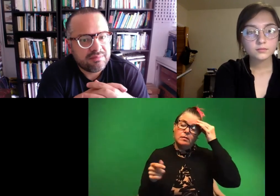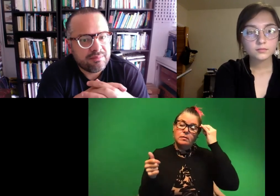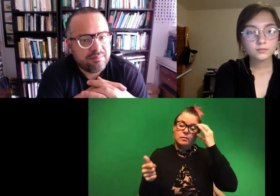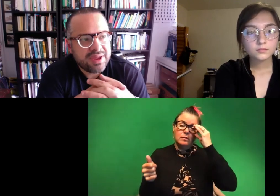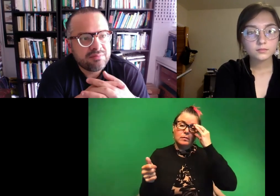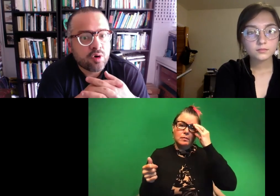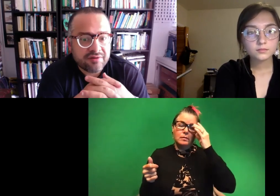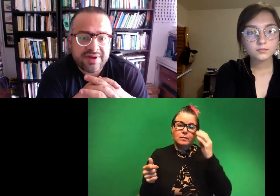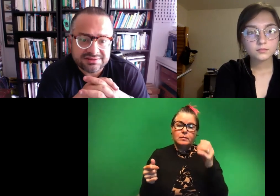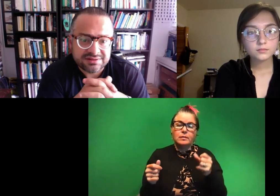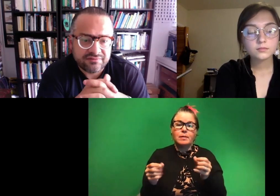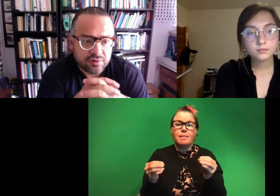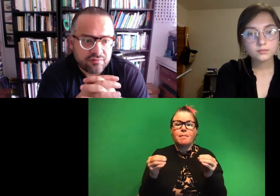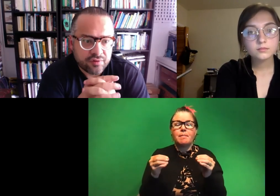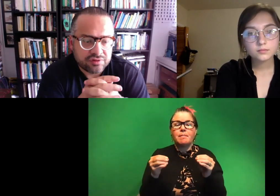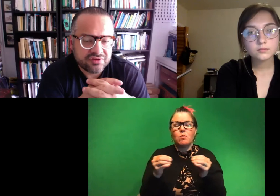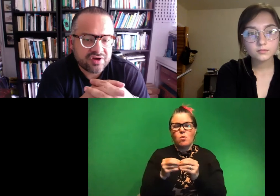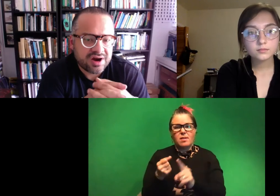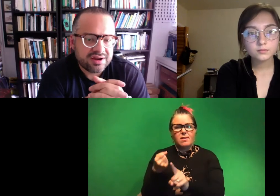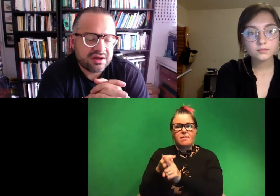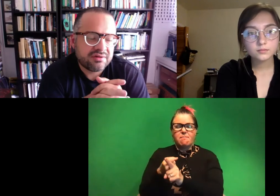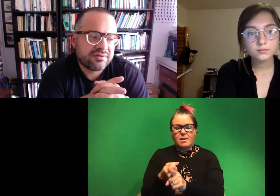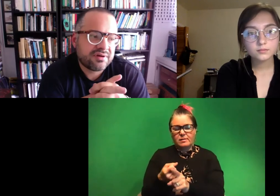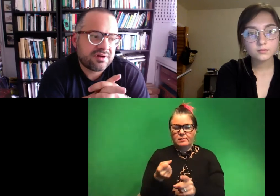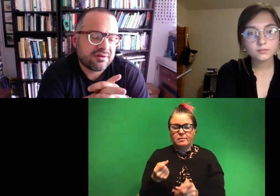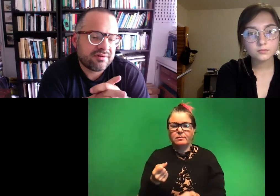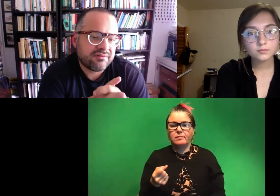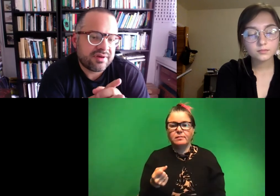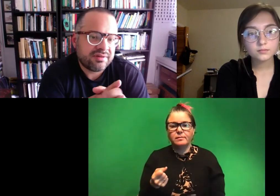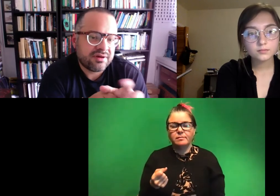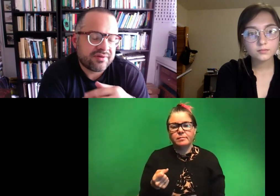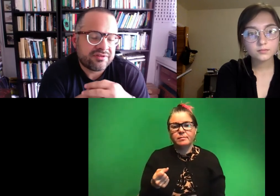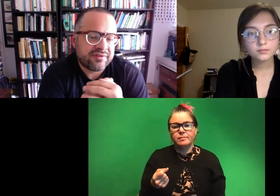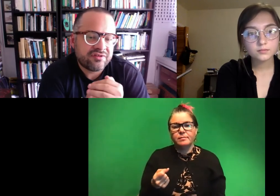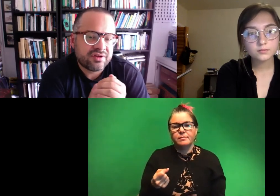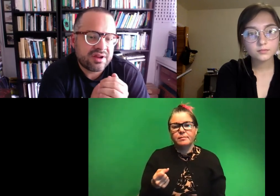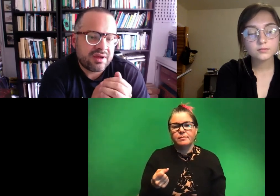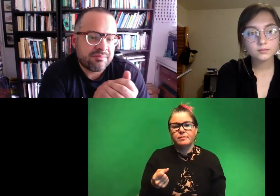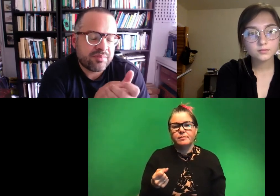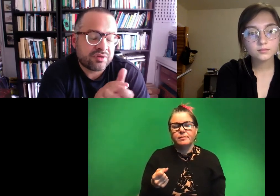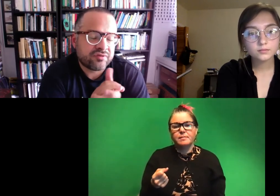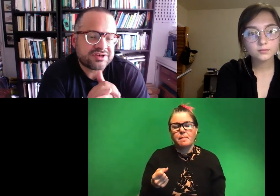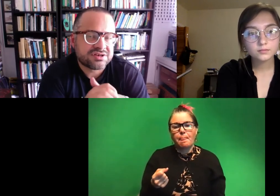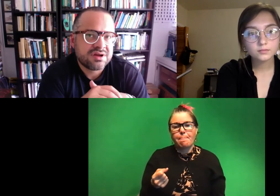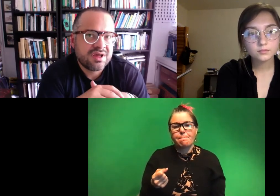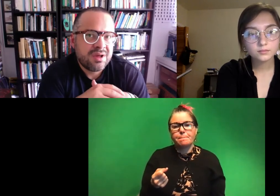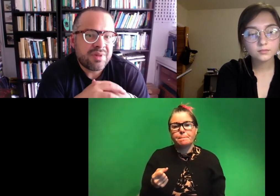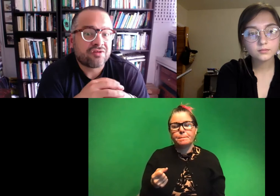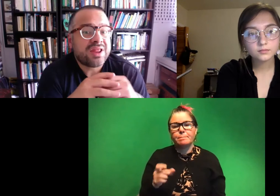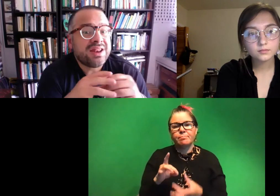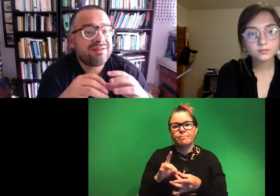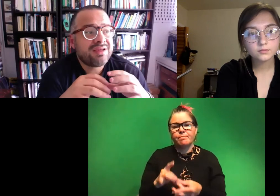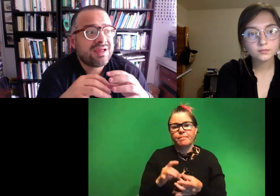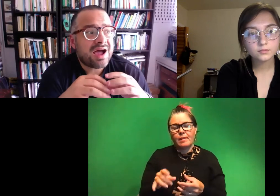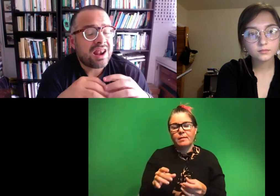are being more affected for this kind of intervention and perturbation, because